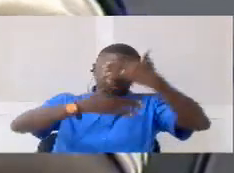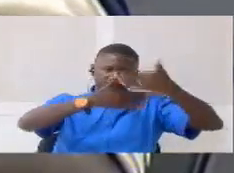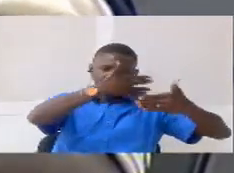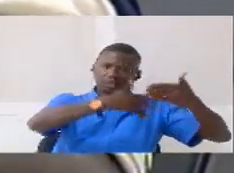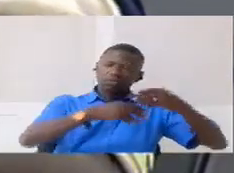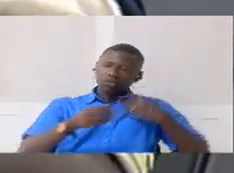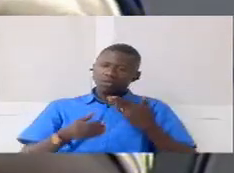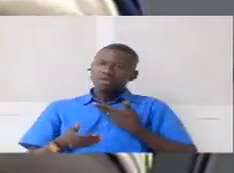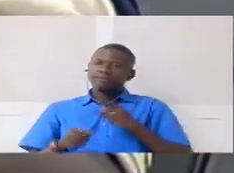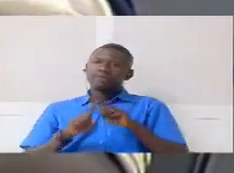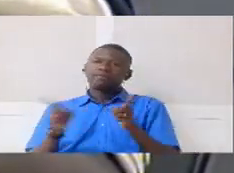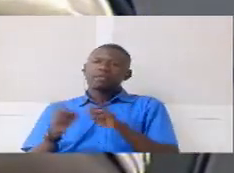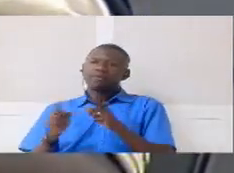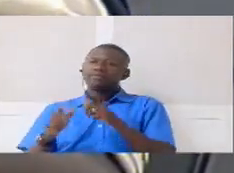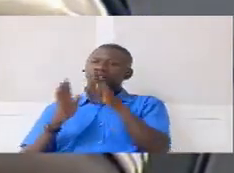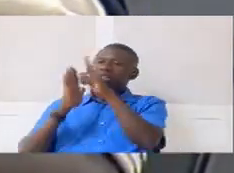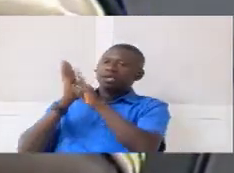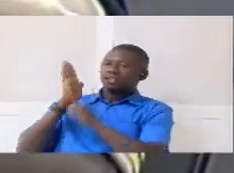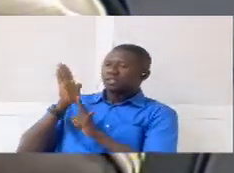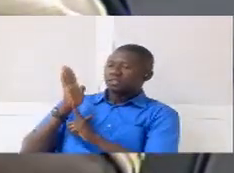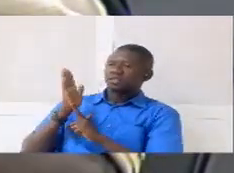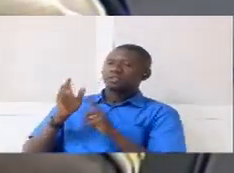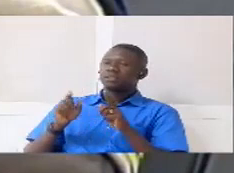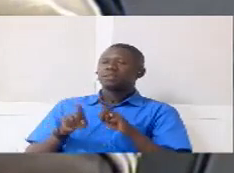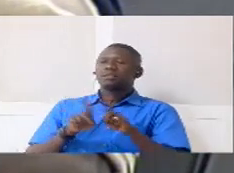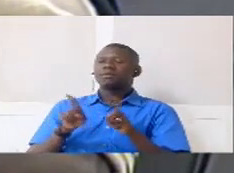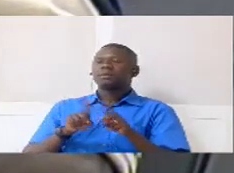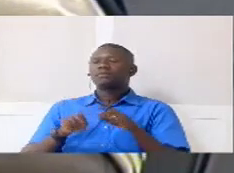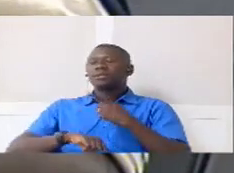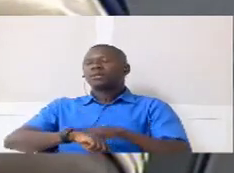go. And I don't think it is even